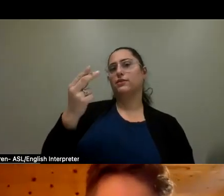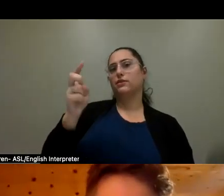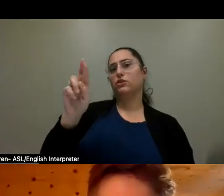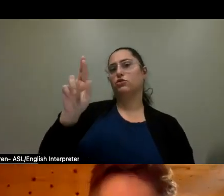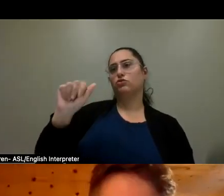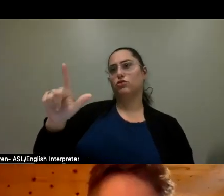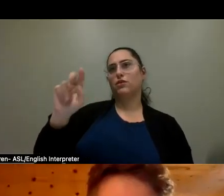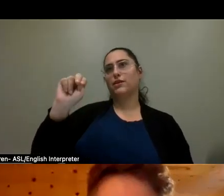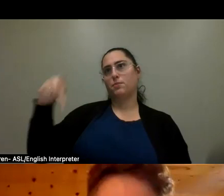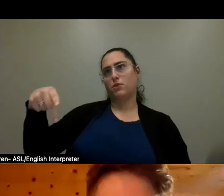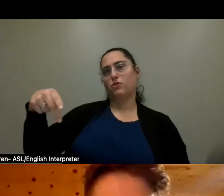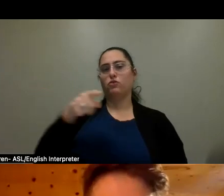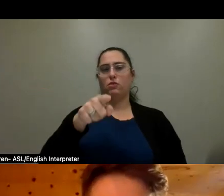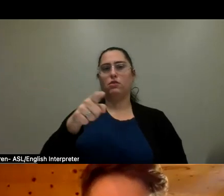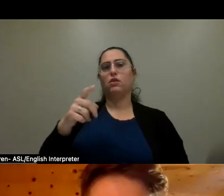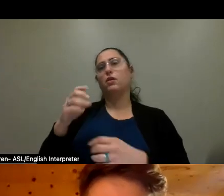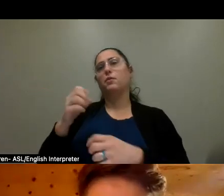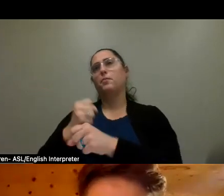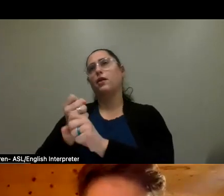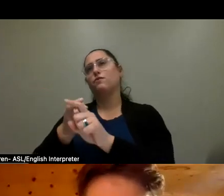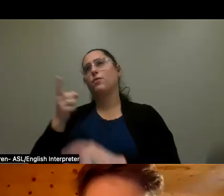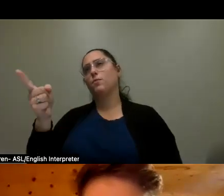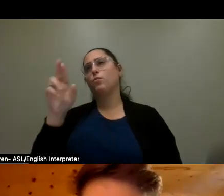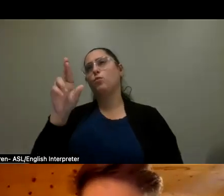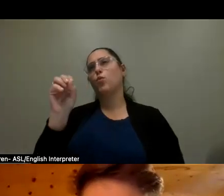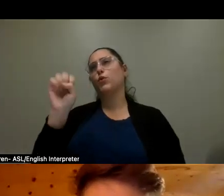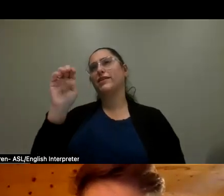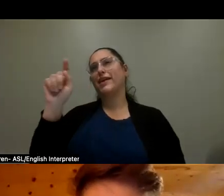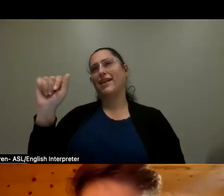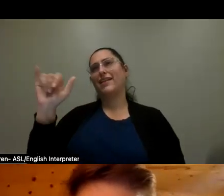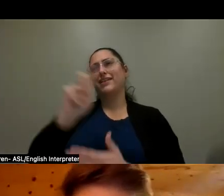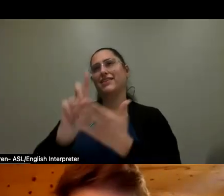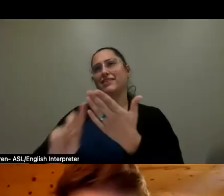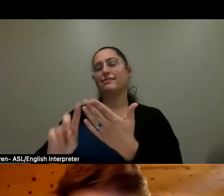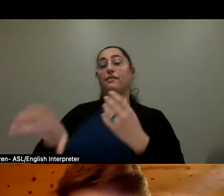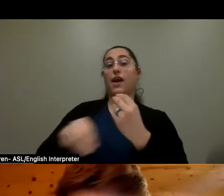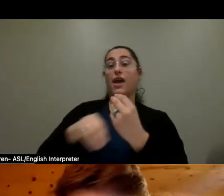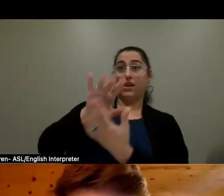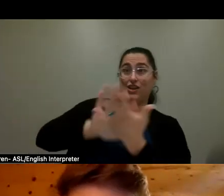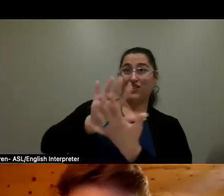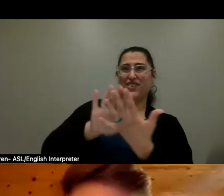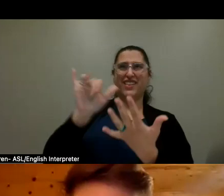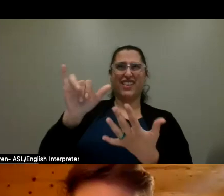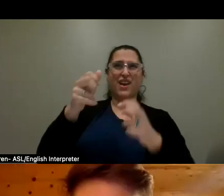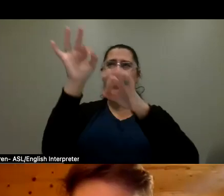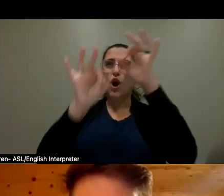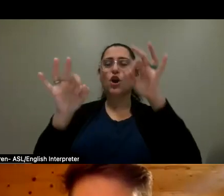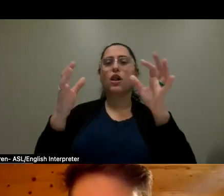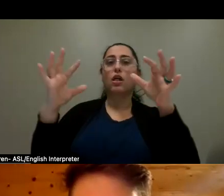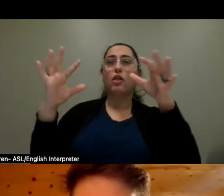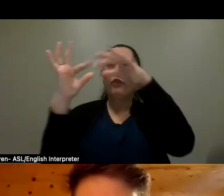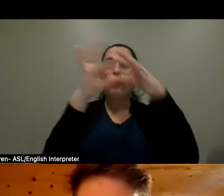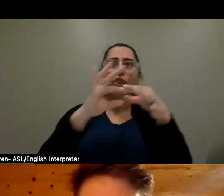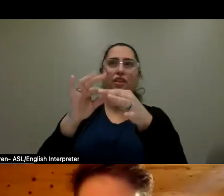original design was done with Rosetta, fast design, and the interface was not forming, this particle was not forming together, but then redesigned the